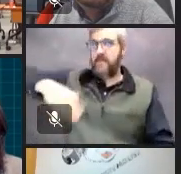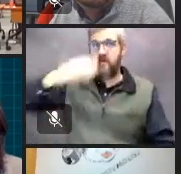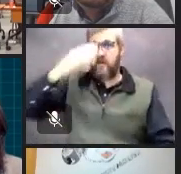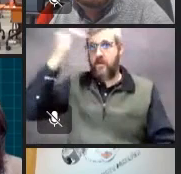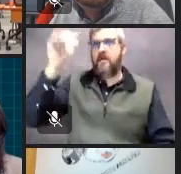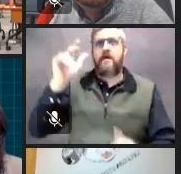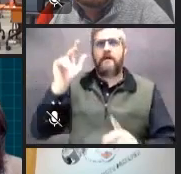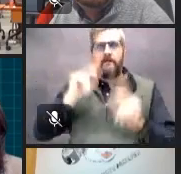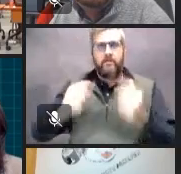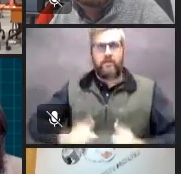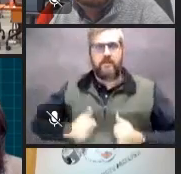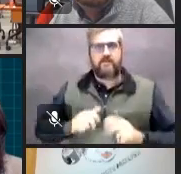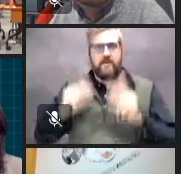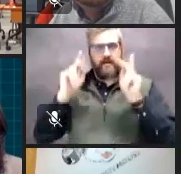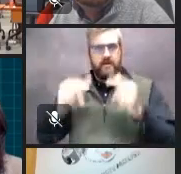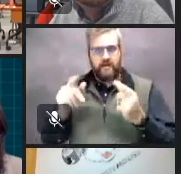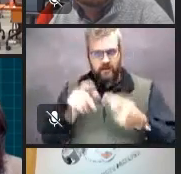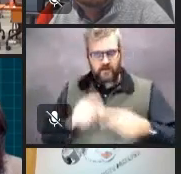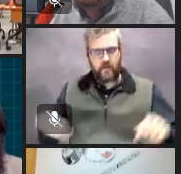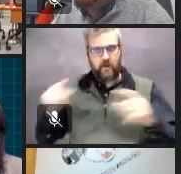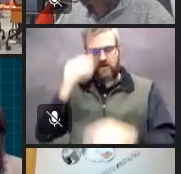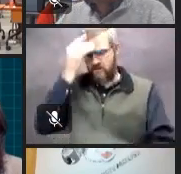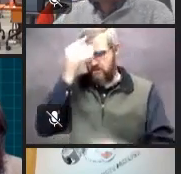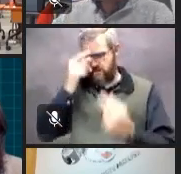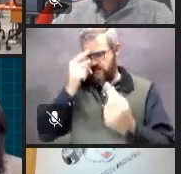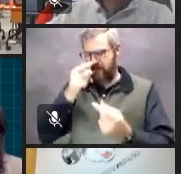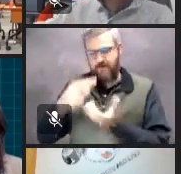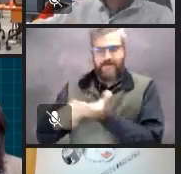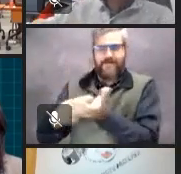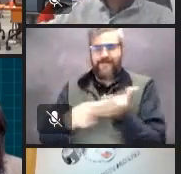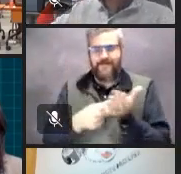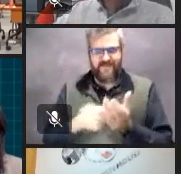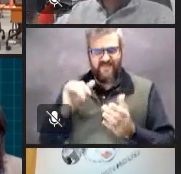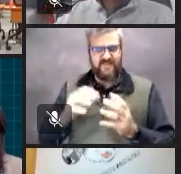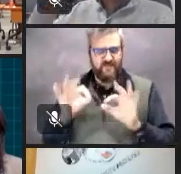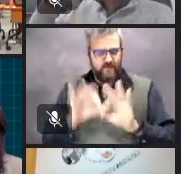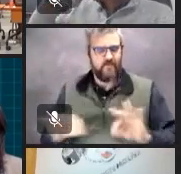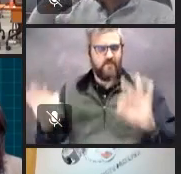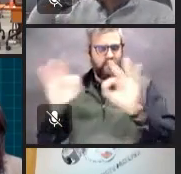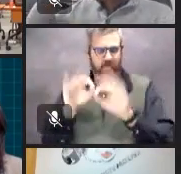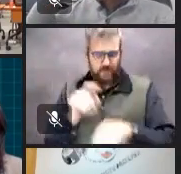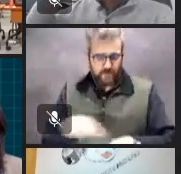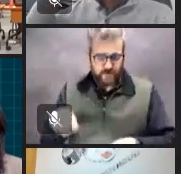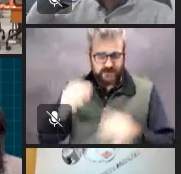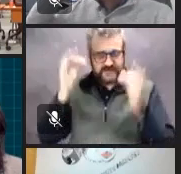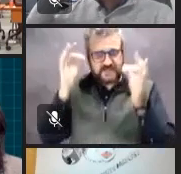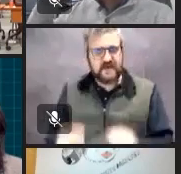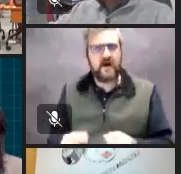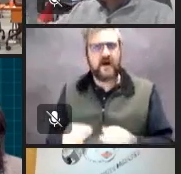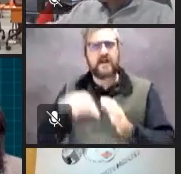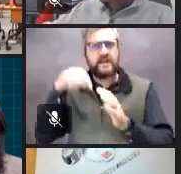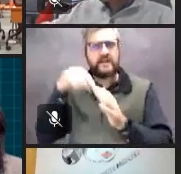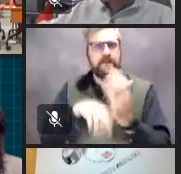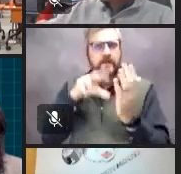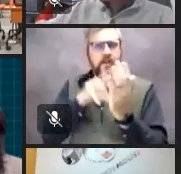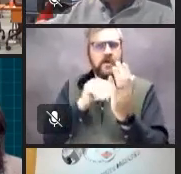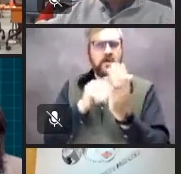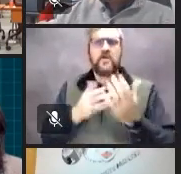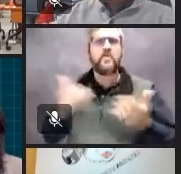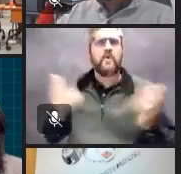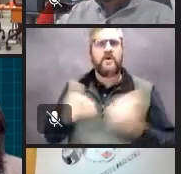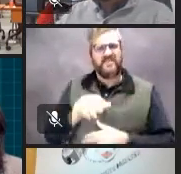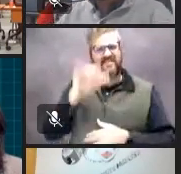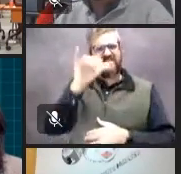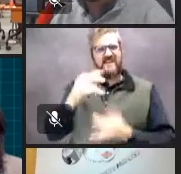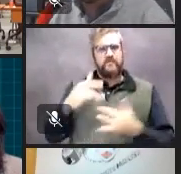Kentuckians struggle with that themselves and talk about it and start to decide what is deeper learning and what isn't. And that's the space that I think we're